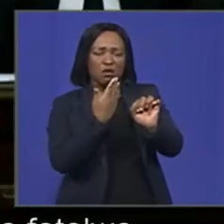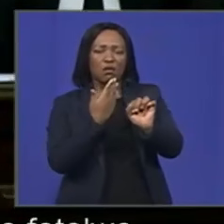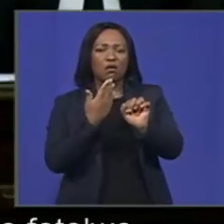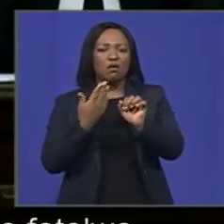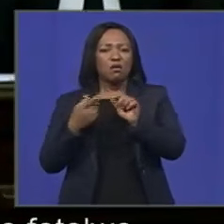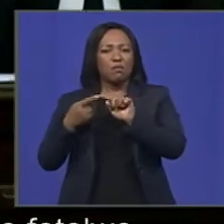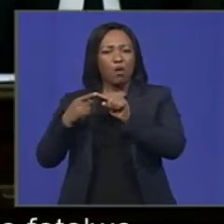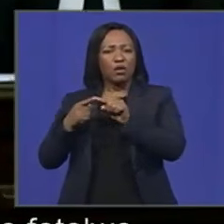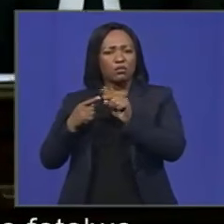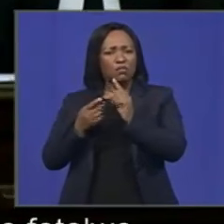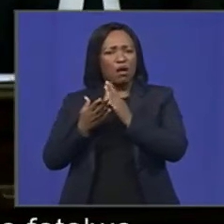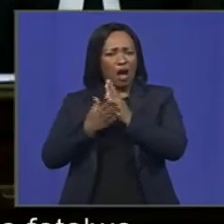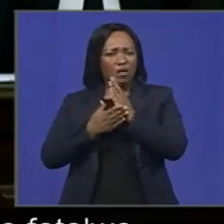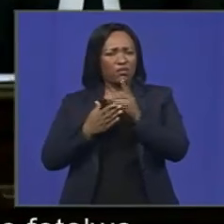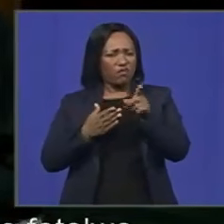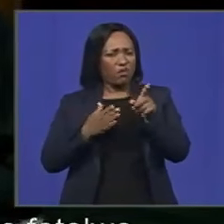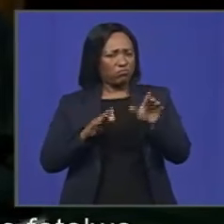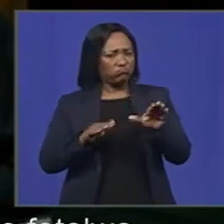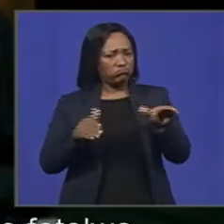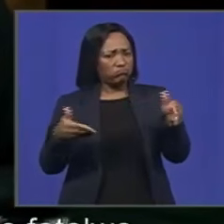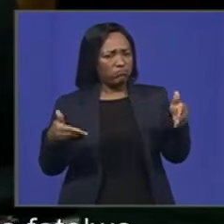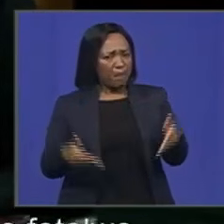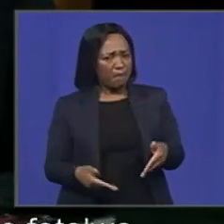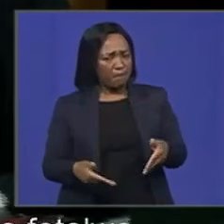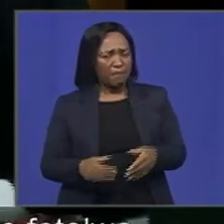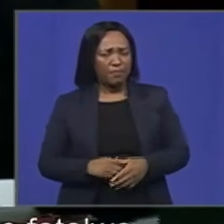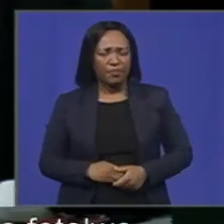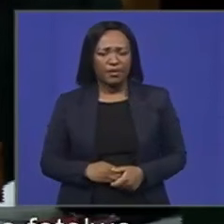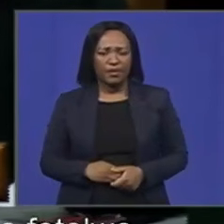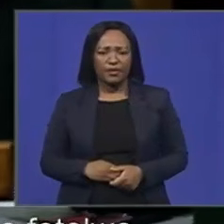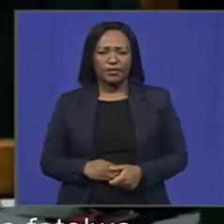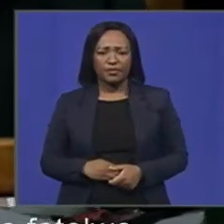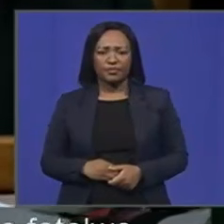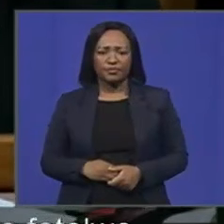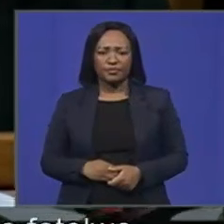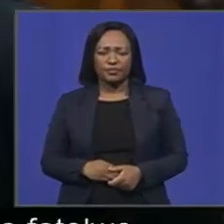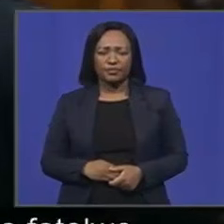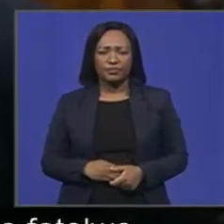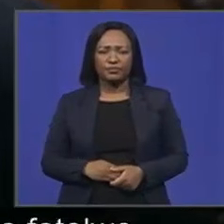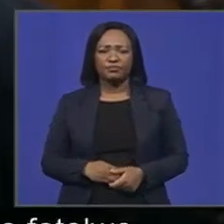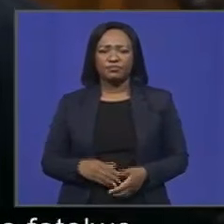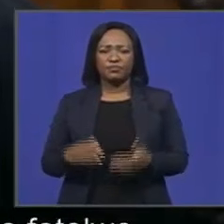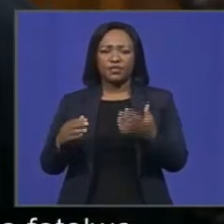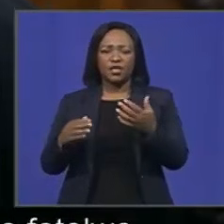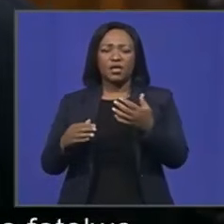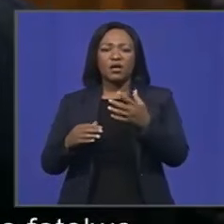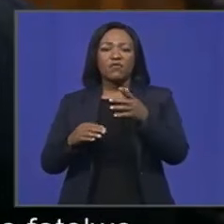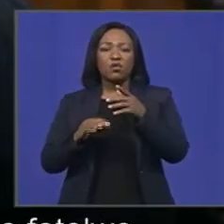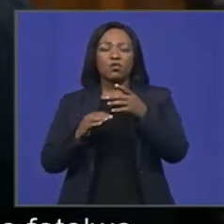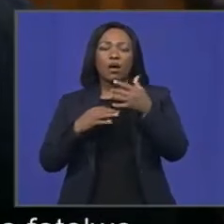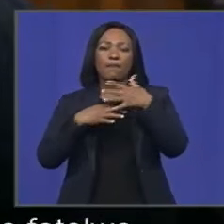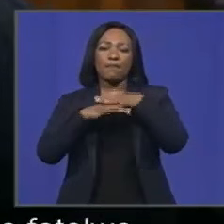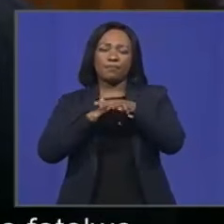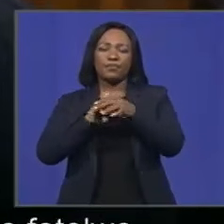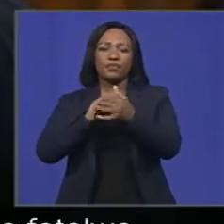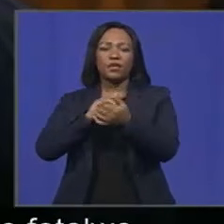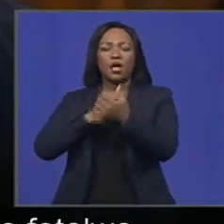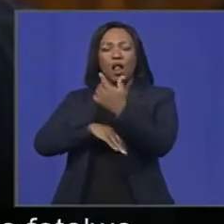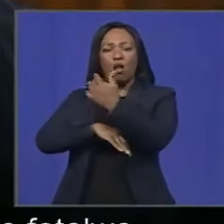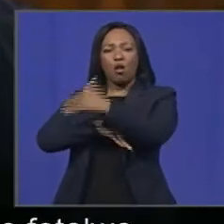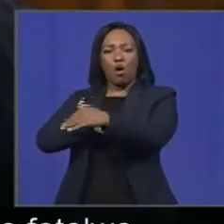gore ba na le tshwanelo ya go boloka. If you are going to apply the law of a foreign state in South Africa